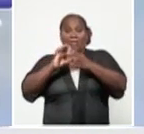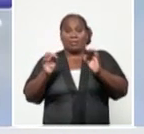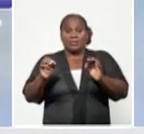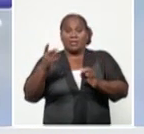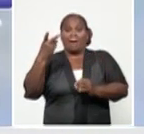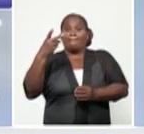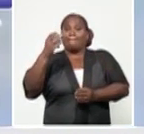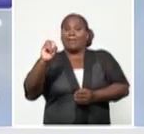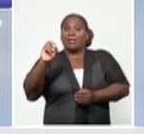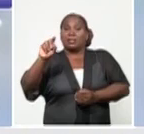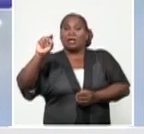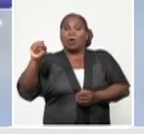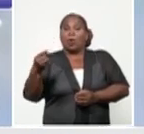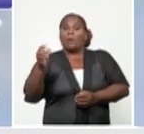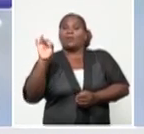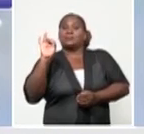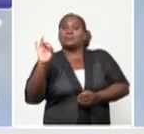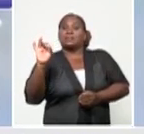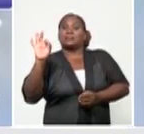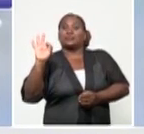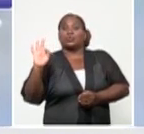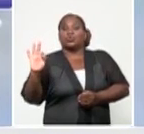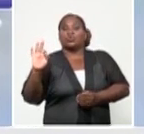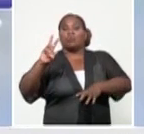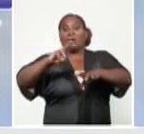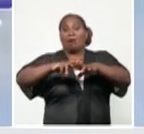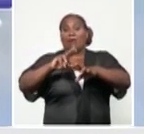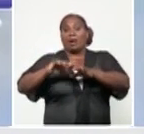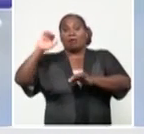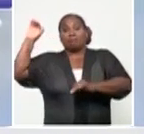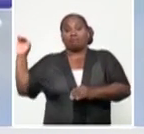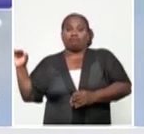20.78, followed by Havana with a rate of